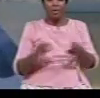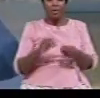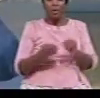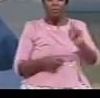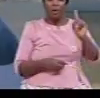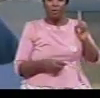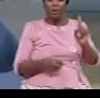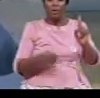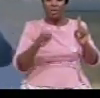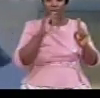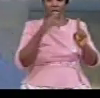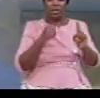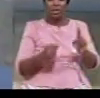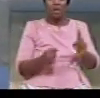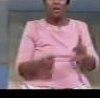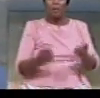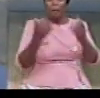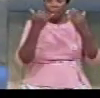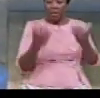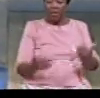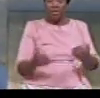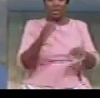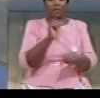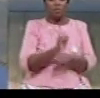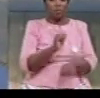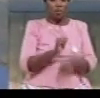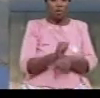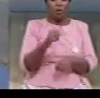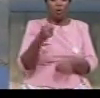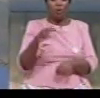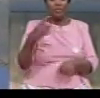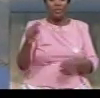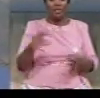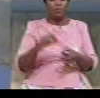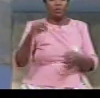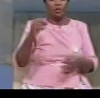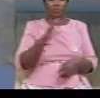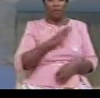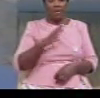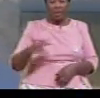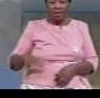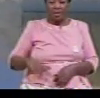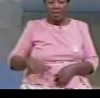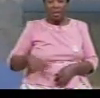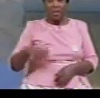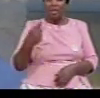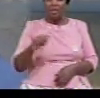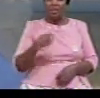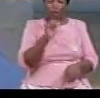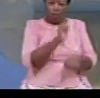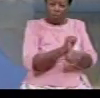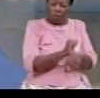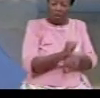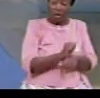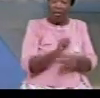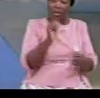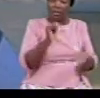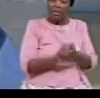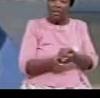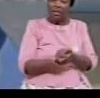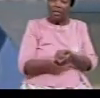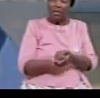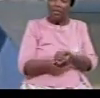the present work of the Spirit of Christ. The work that he had done,